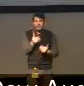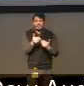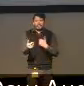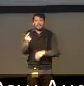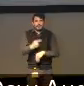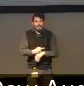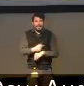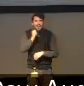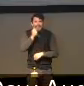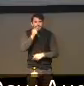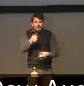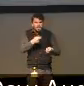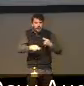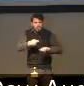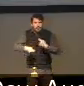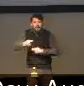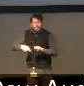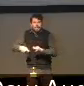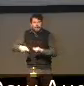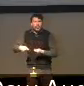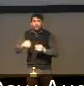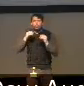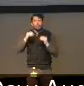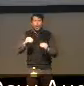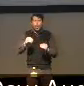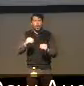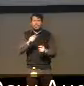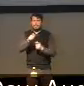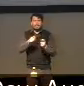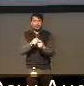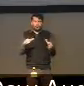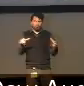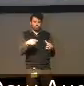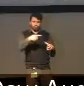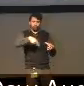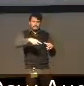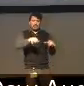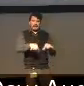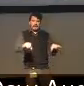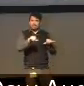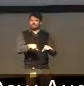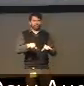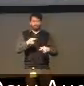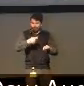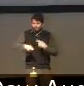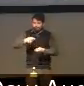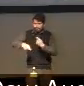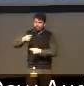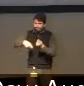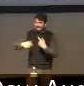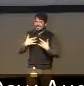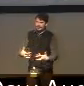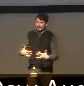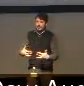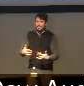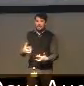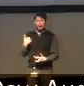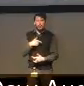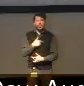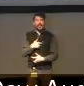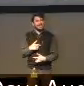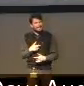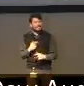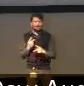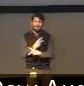didn't have a core number of people assigned to us. We knew that we needed to create that core in order to be